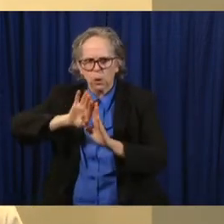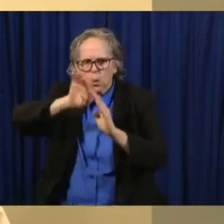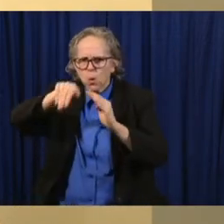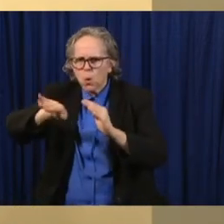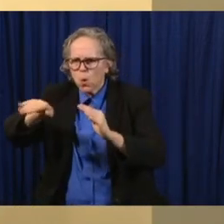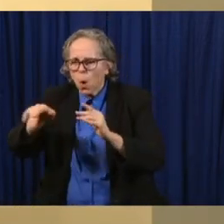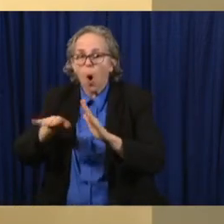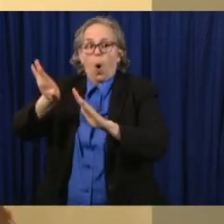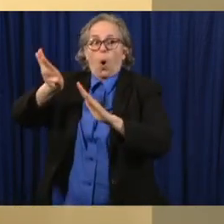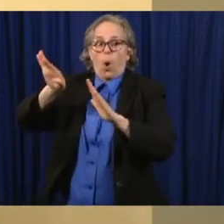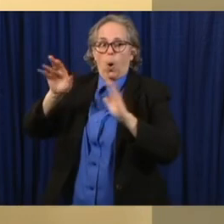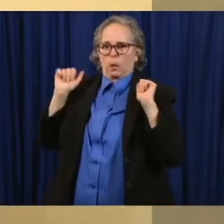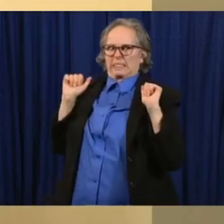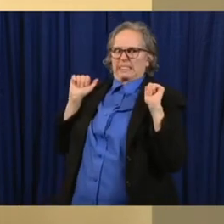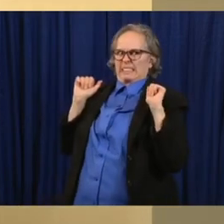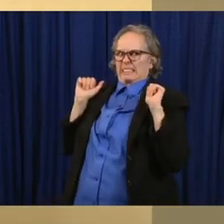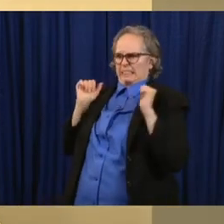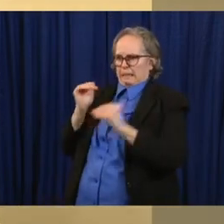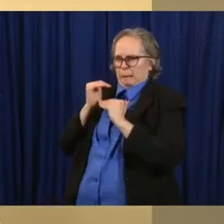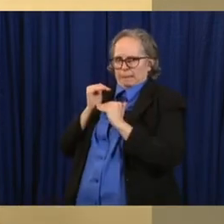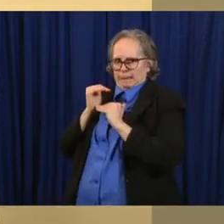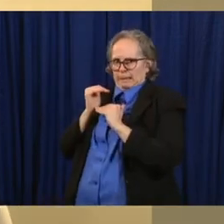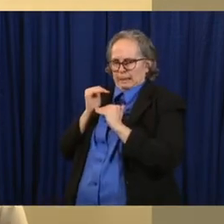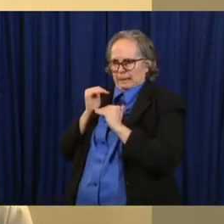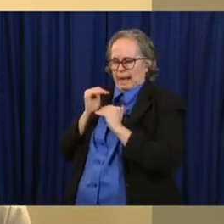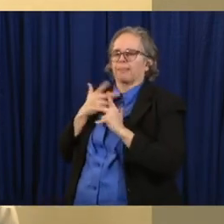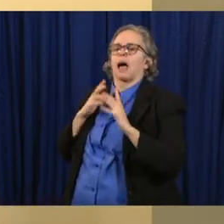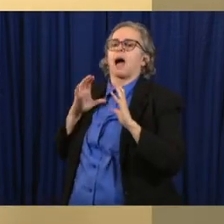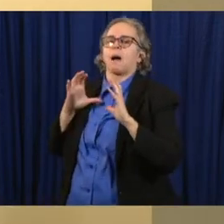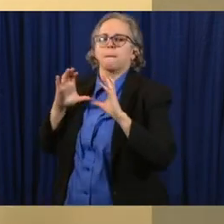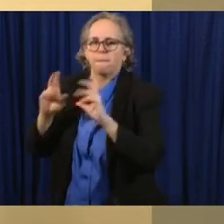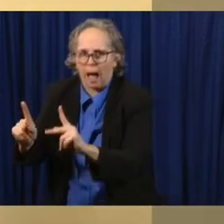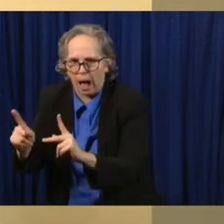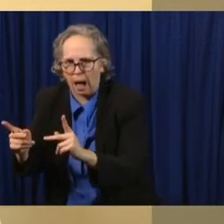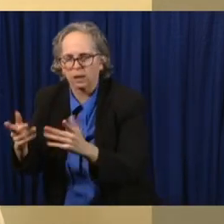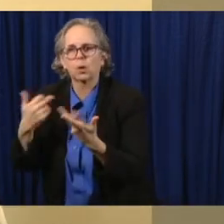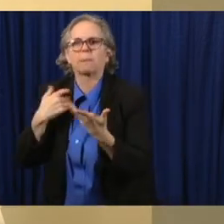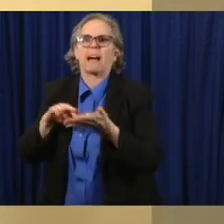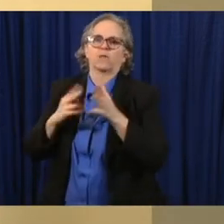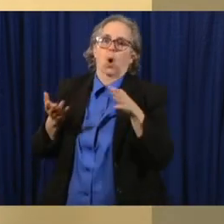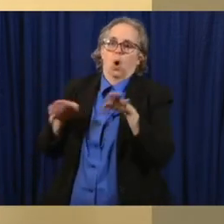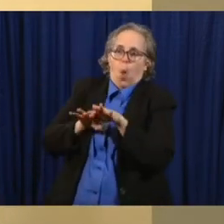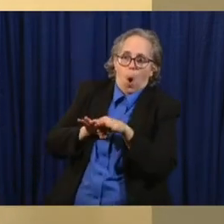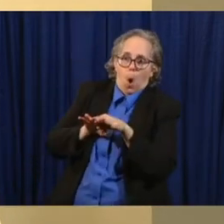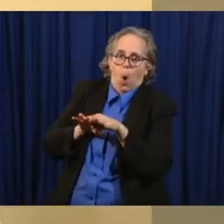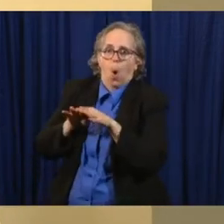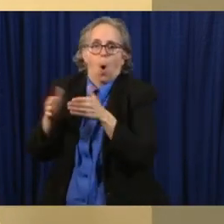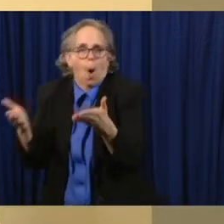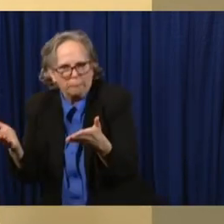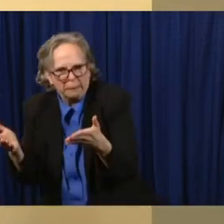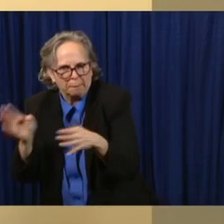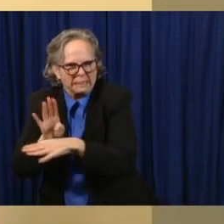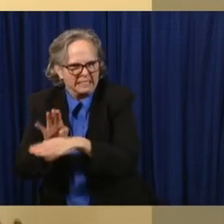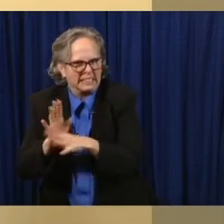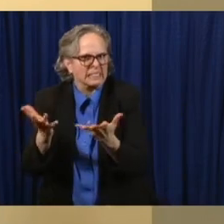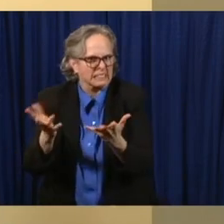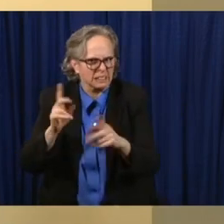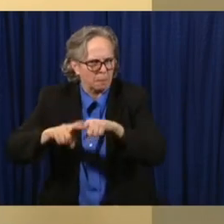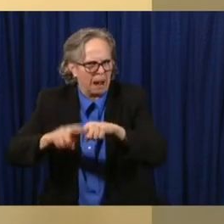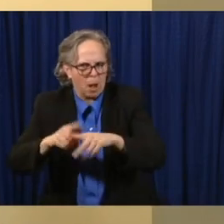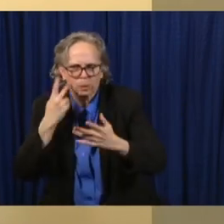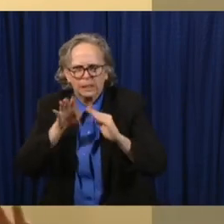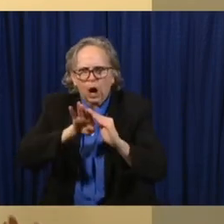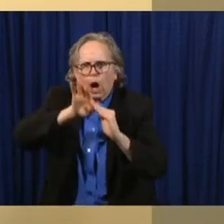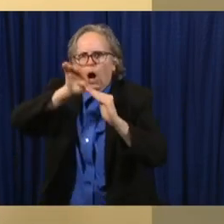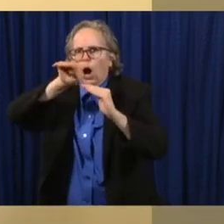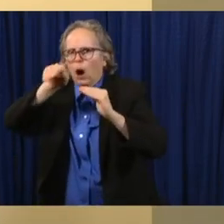back in place the mass gatherings and the school closures. So I think what we're seeing here, not just us in Ohio, but all over